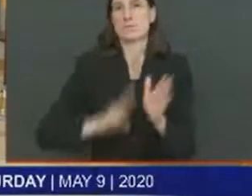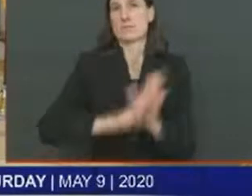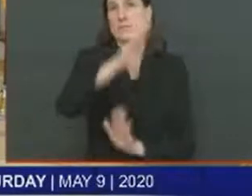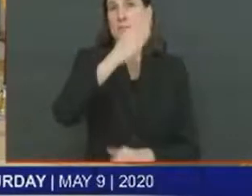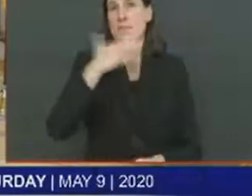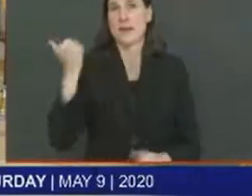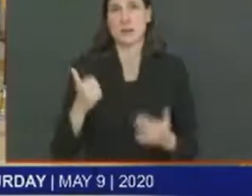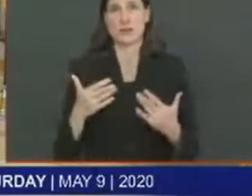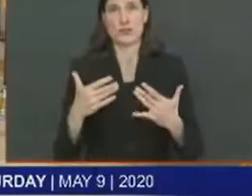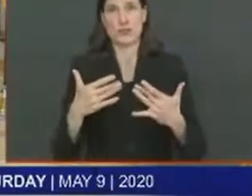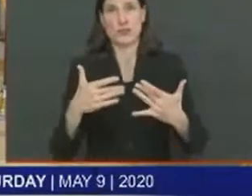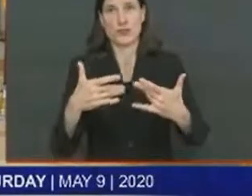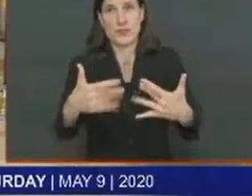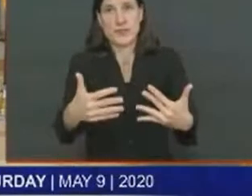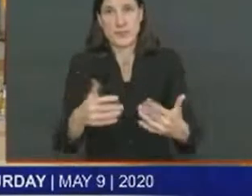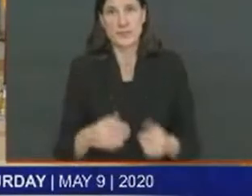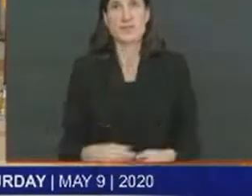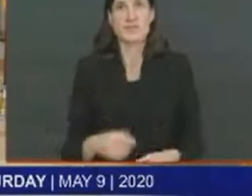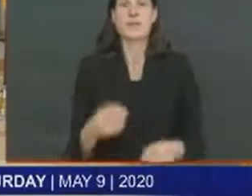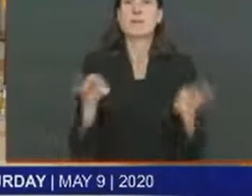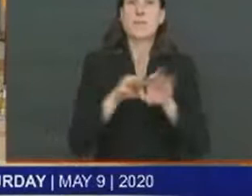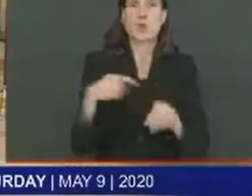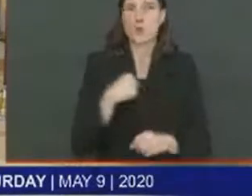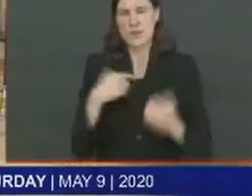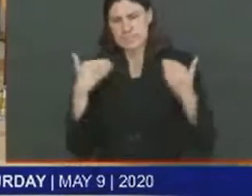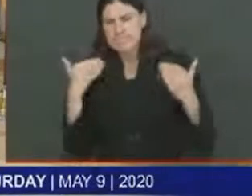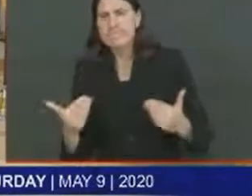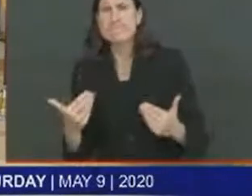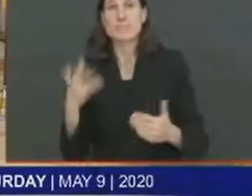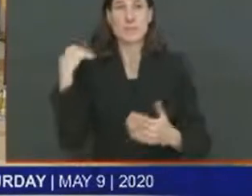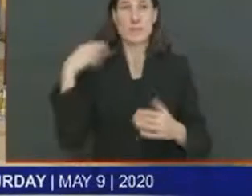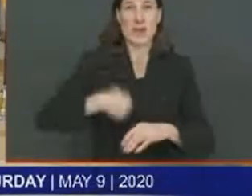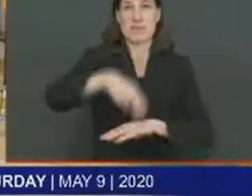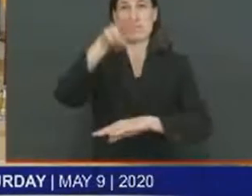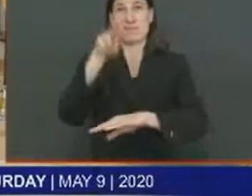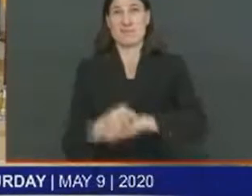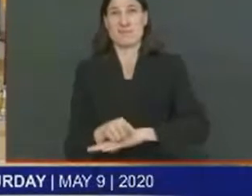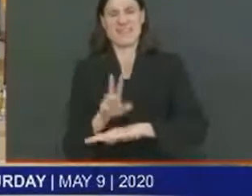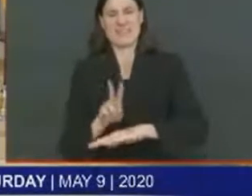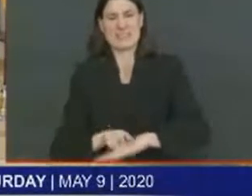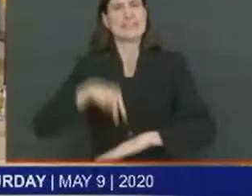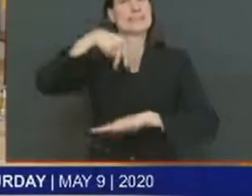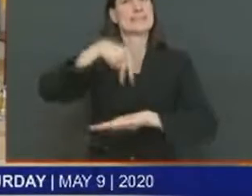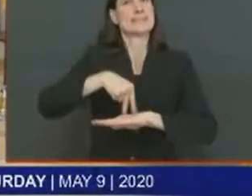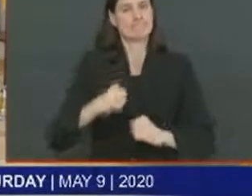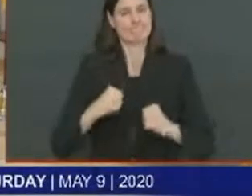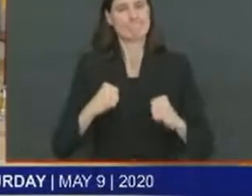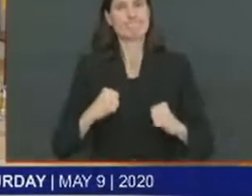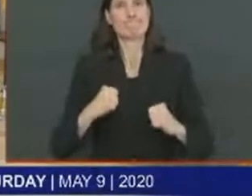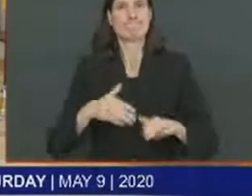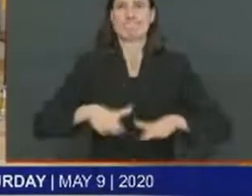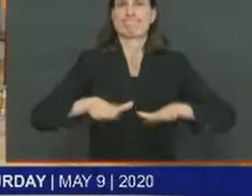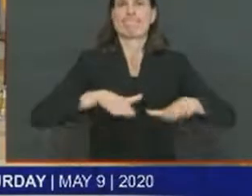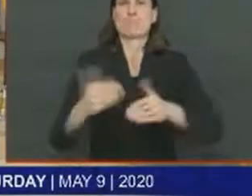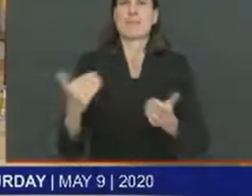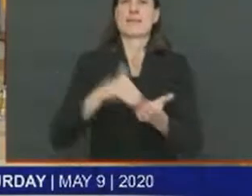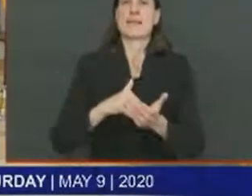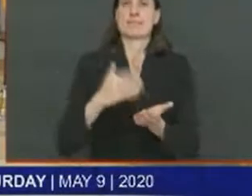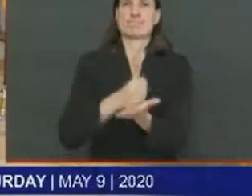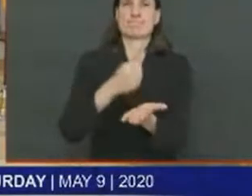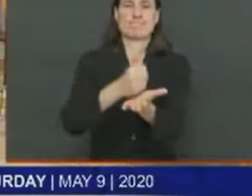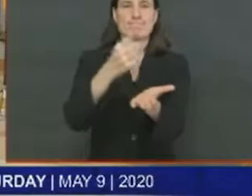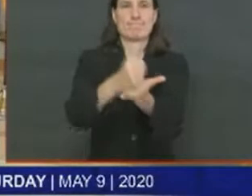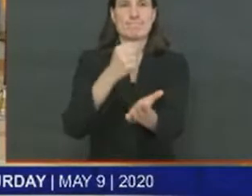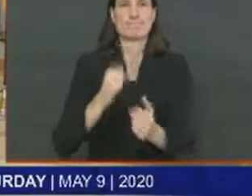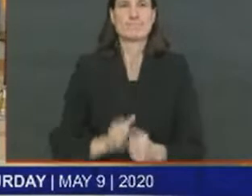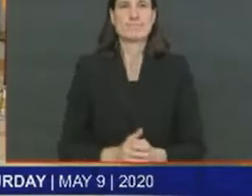it's been tough and it's going to continue to be tough. So I want to share a few things we're working on to give you some relief and support as